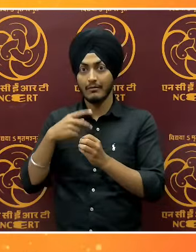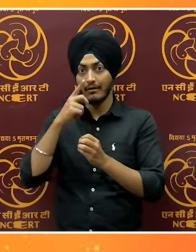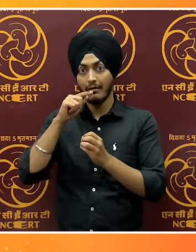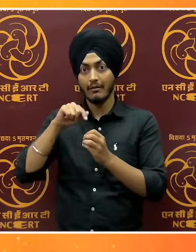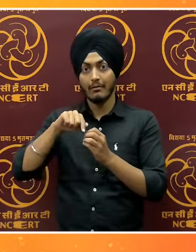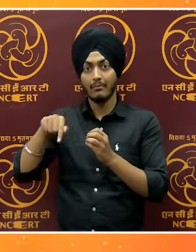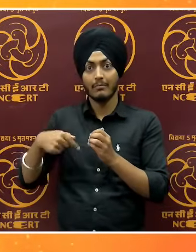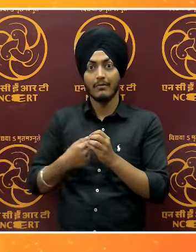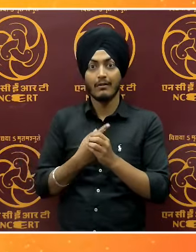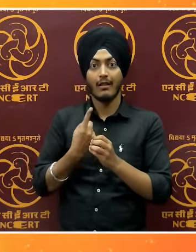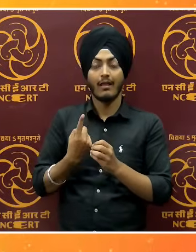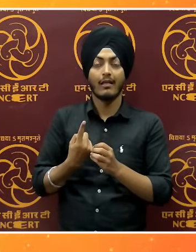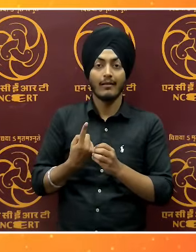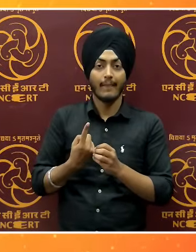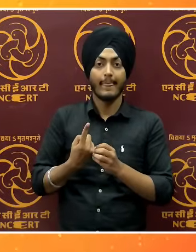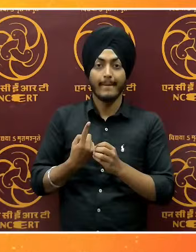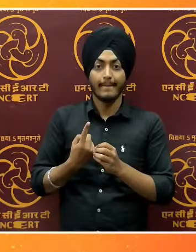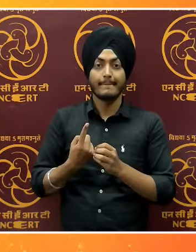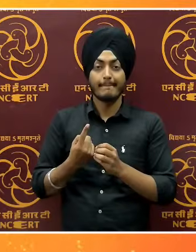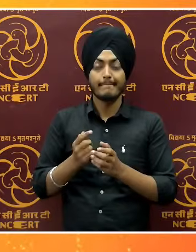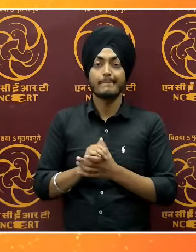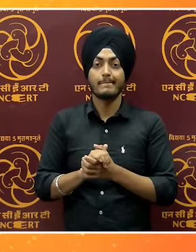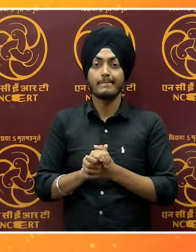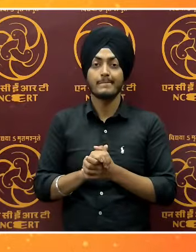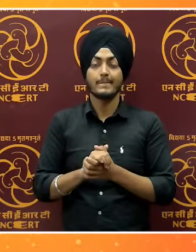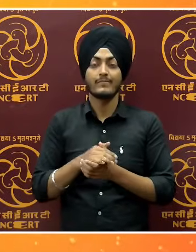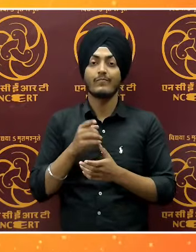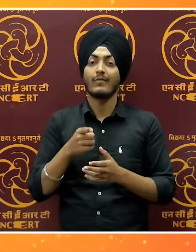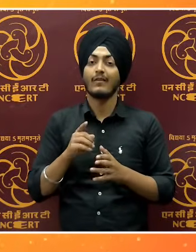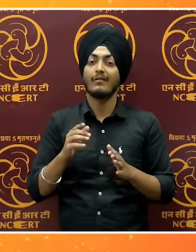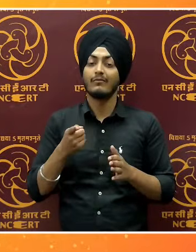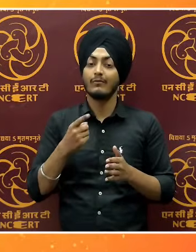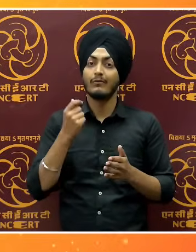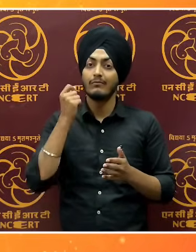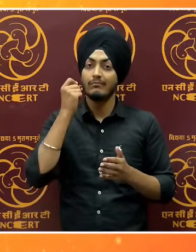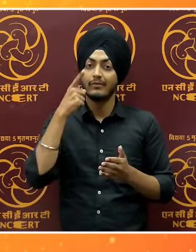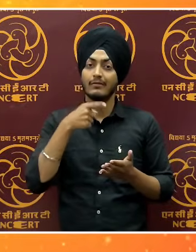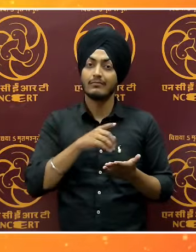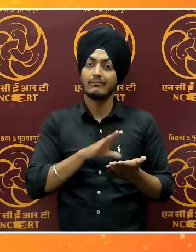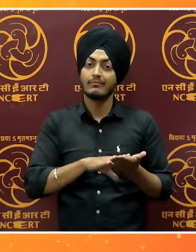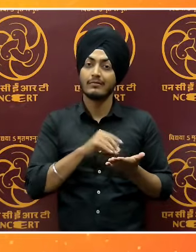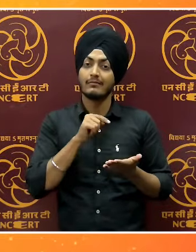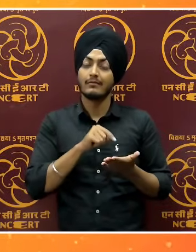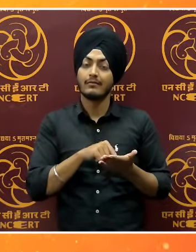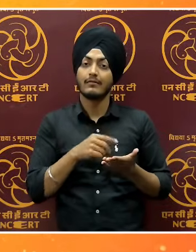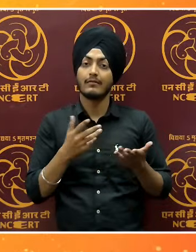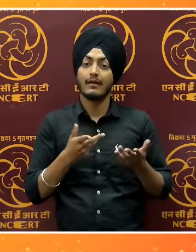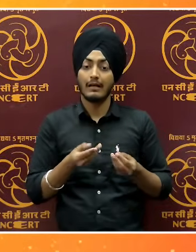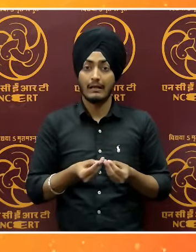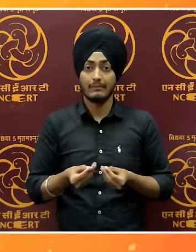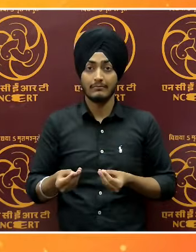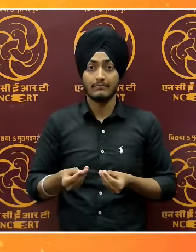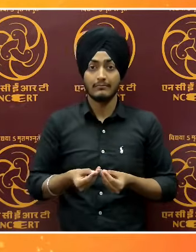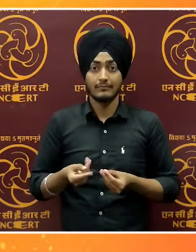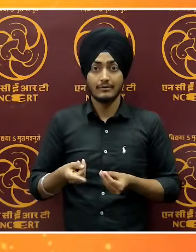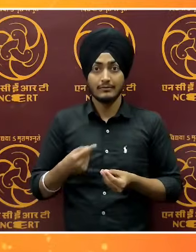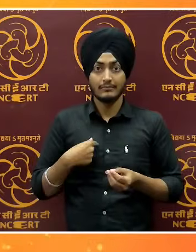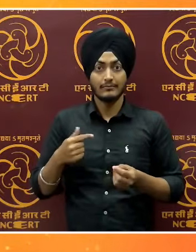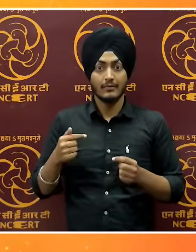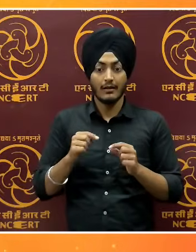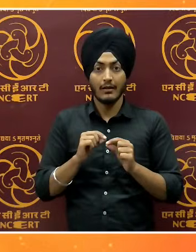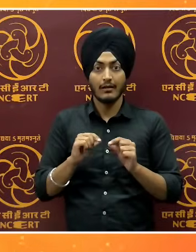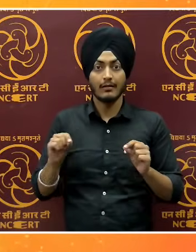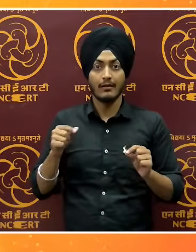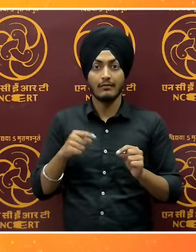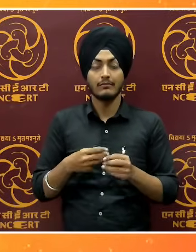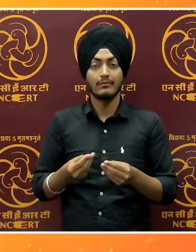passing through the area. So what you understand is, near A, the lines are very close to